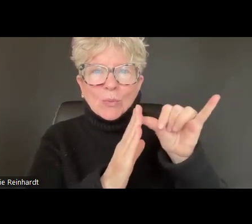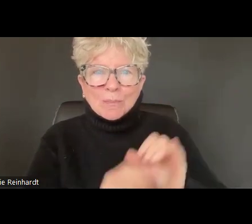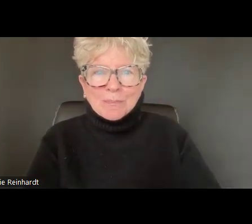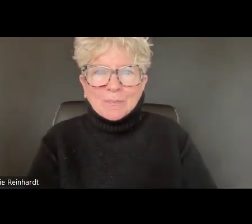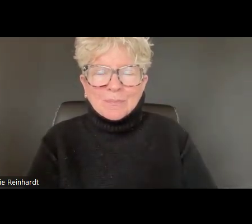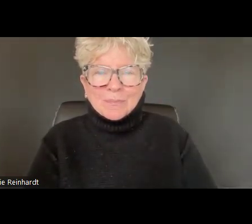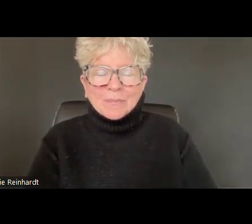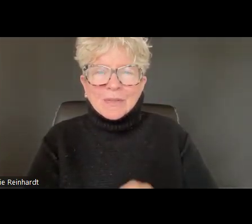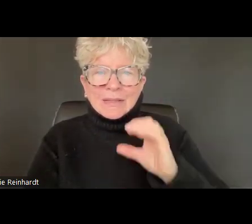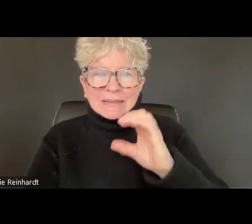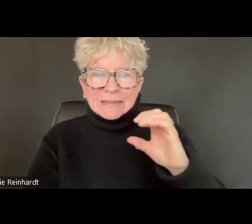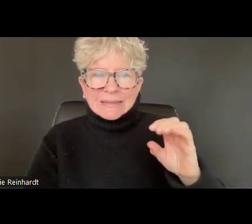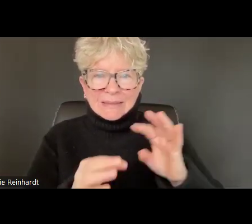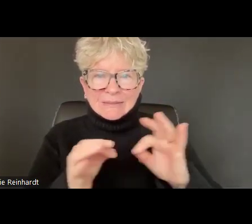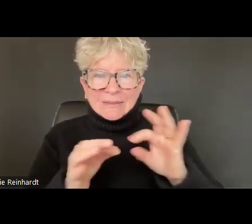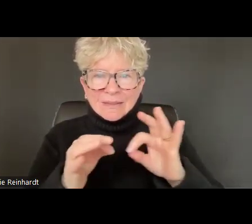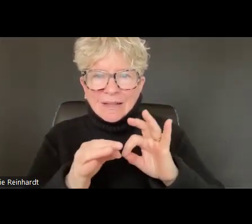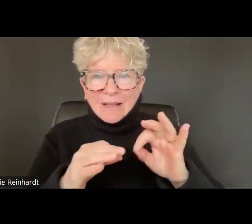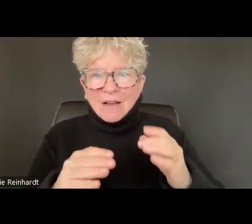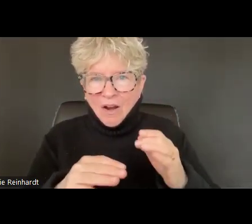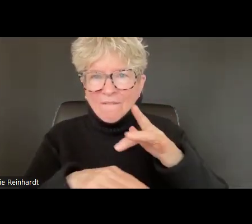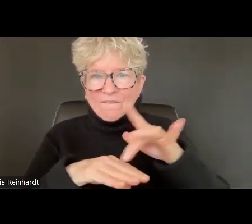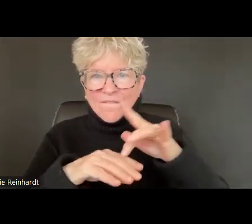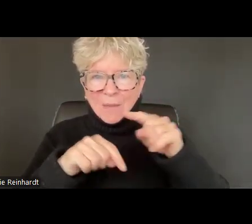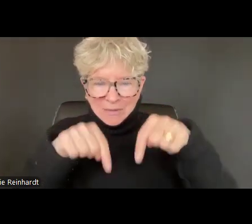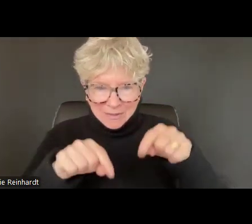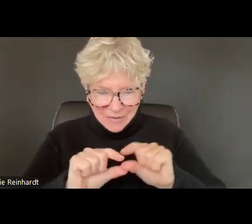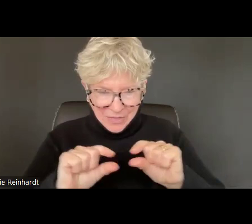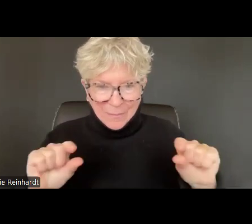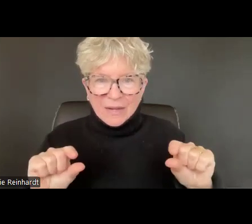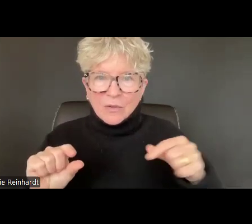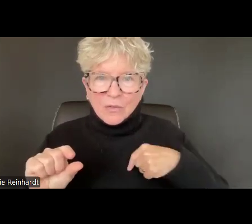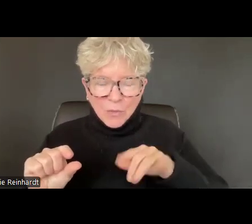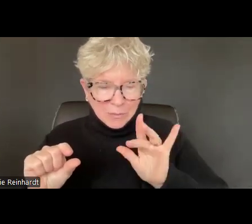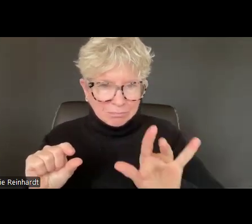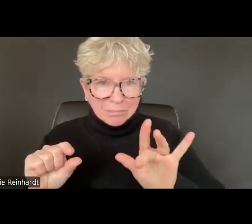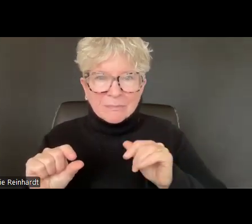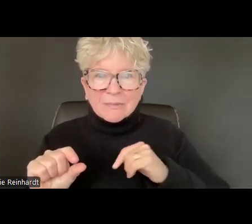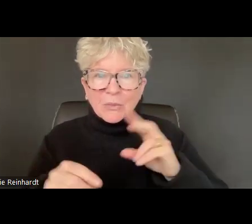Closed captions are available in the menu if you want to take advantage of that.